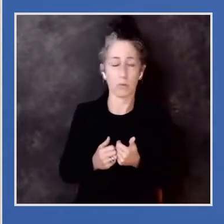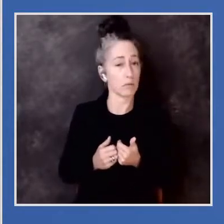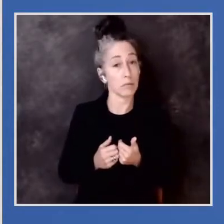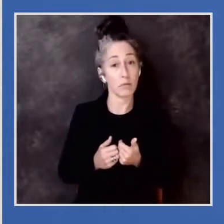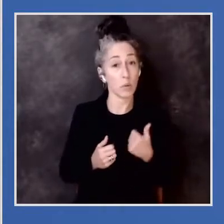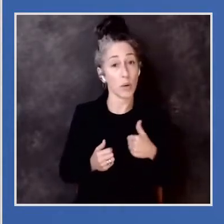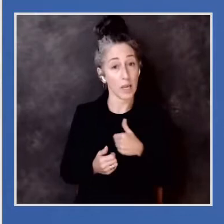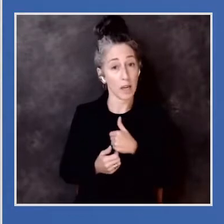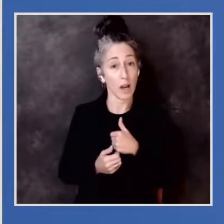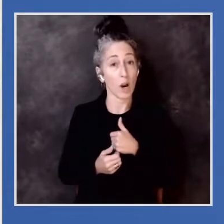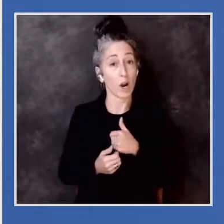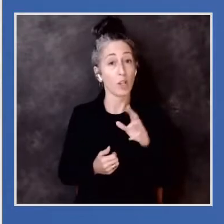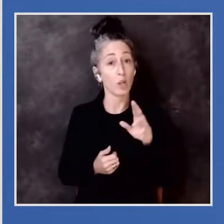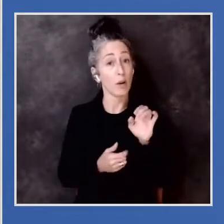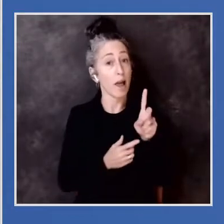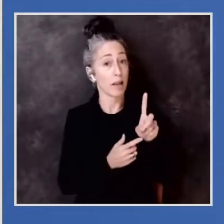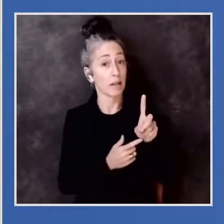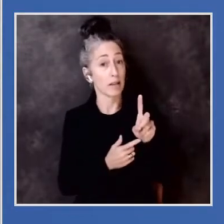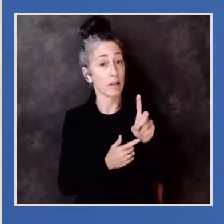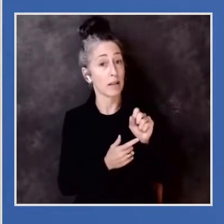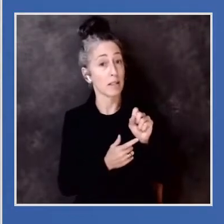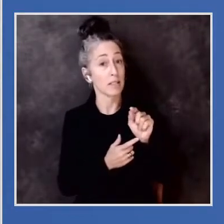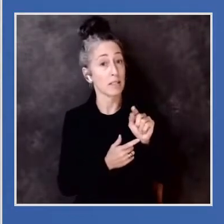America. There's nothing